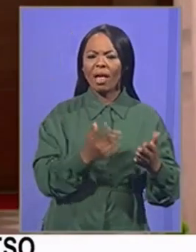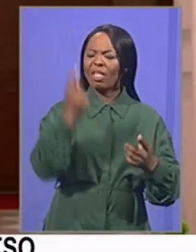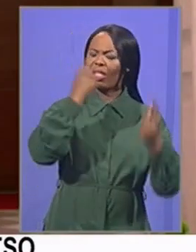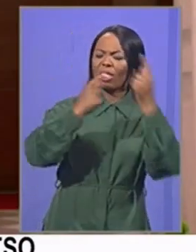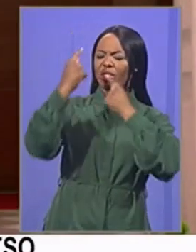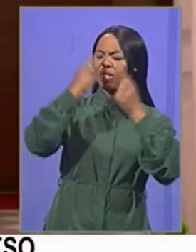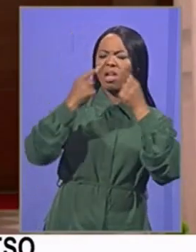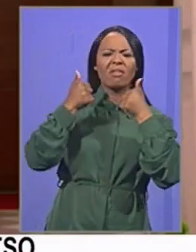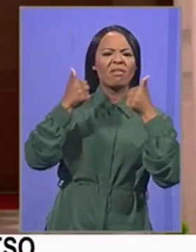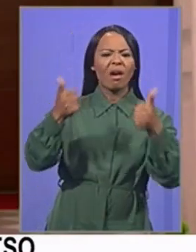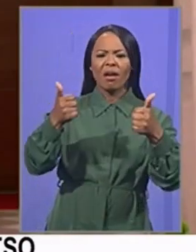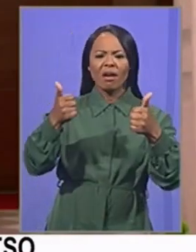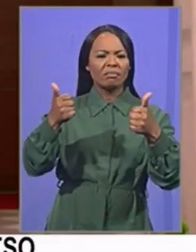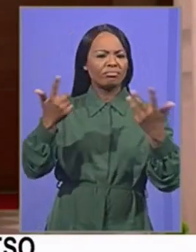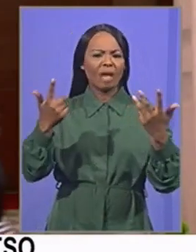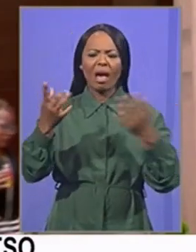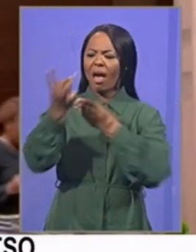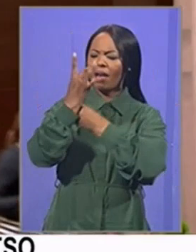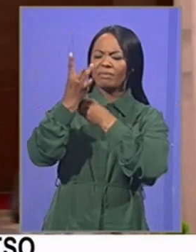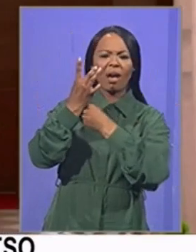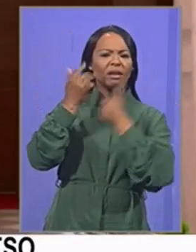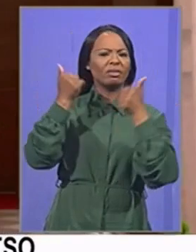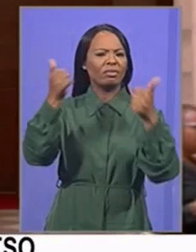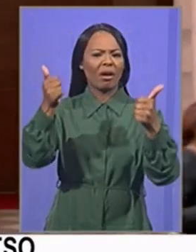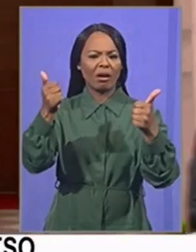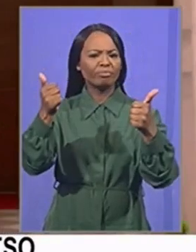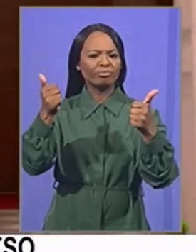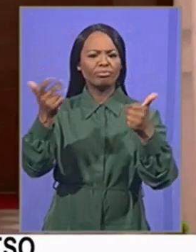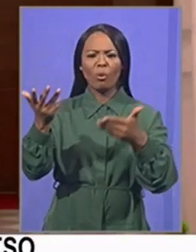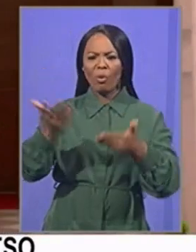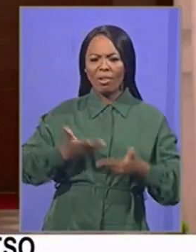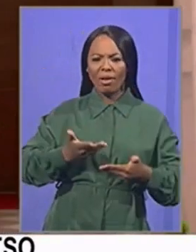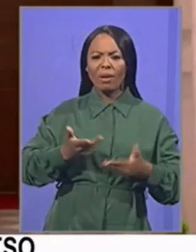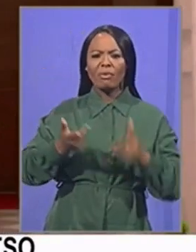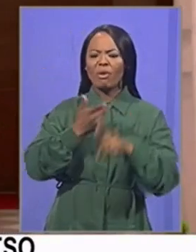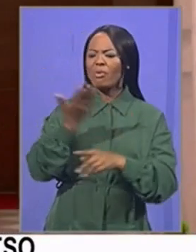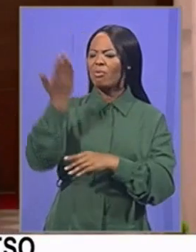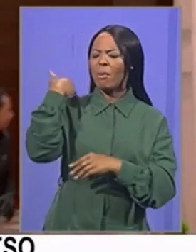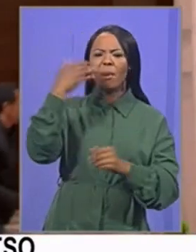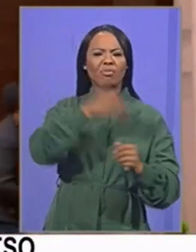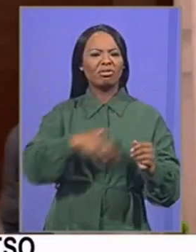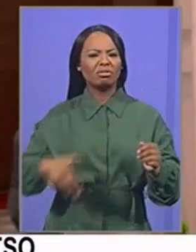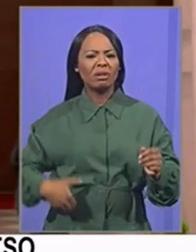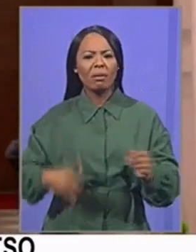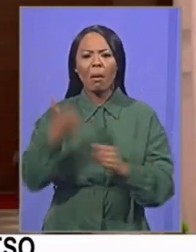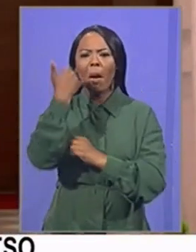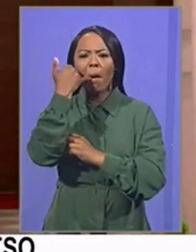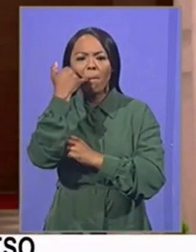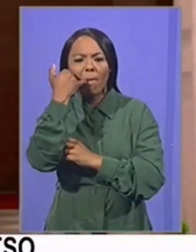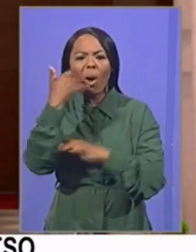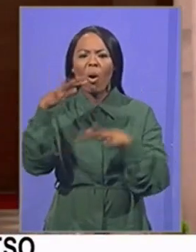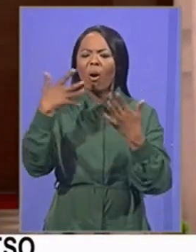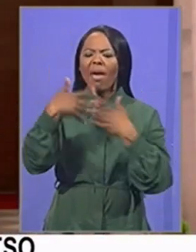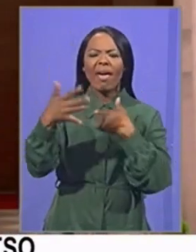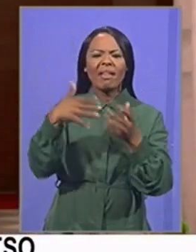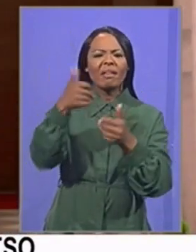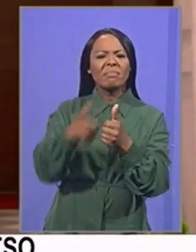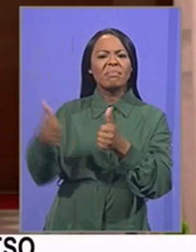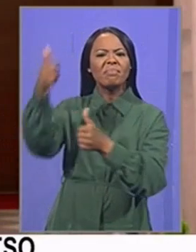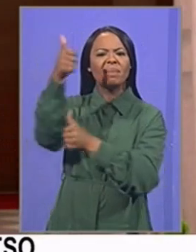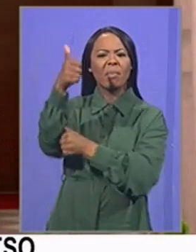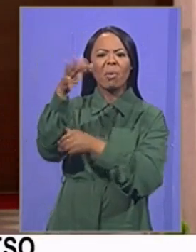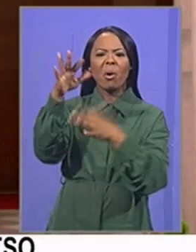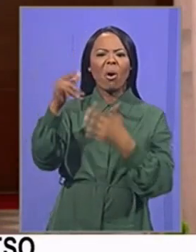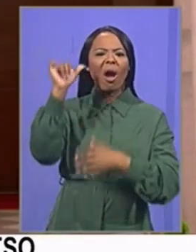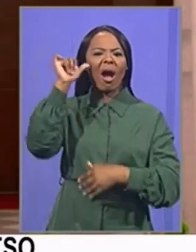criticism, advice from former President Mbeki or any other elder in our